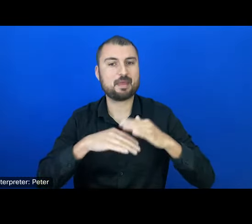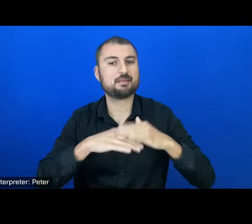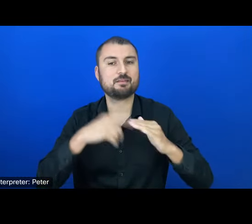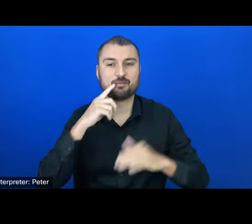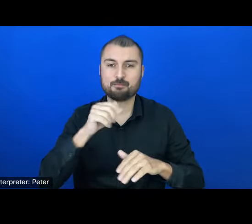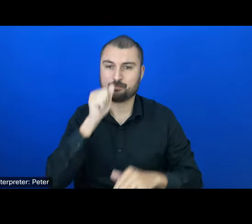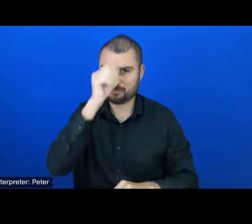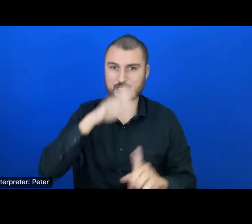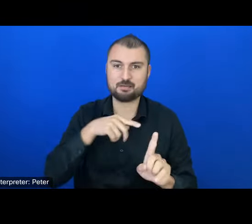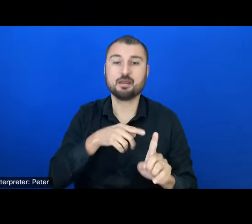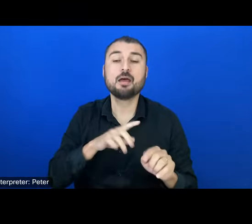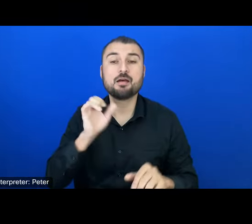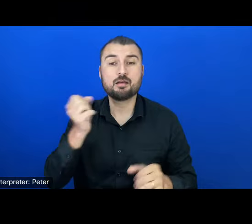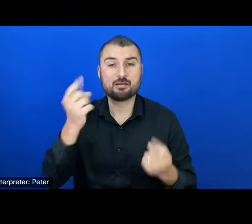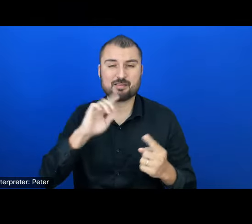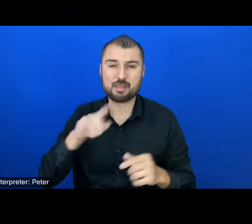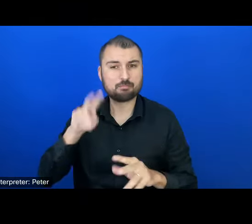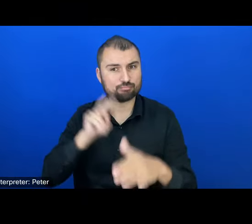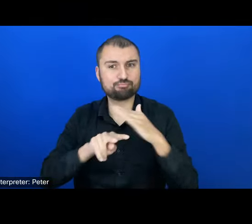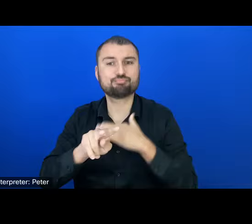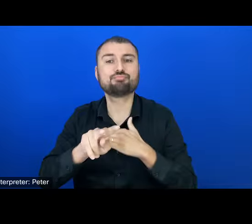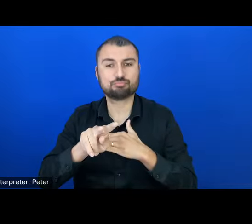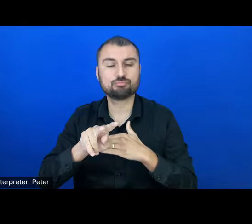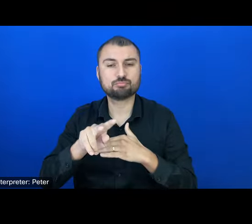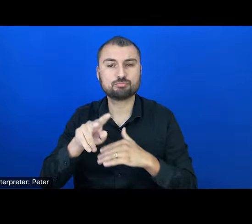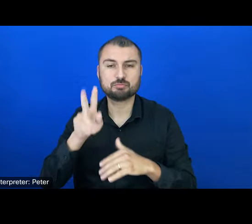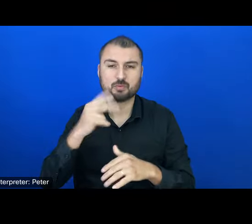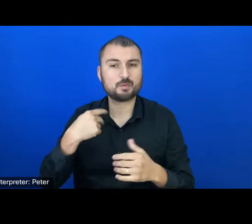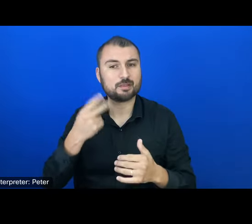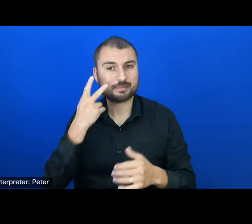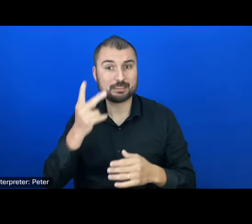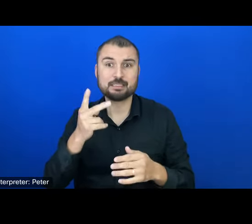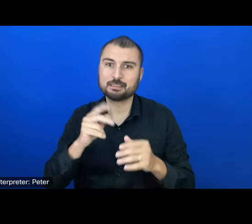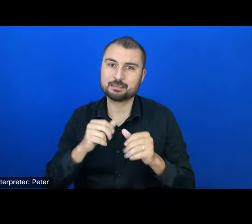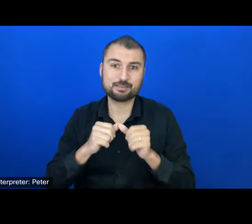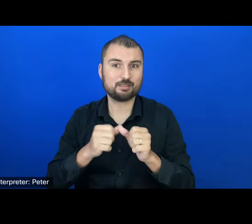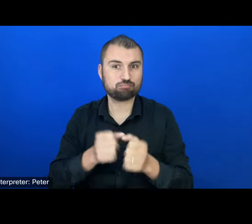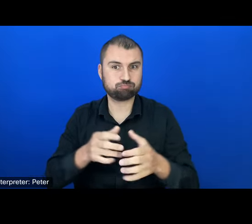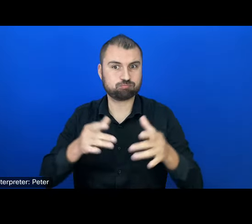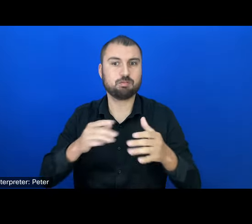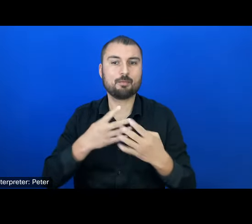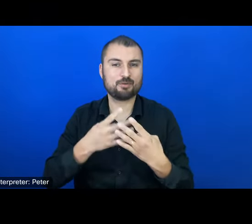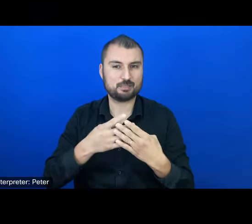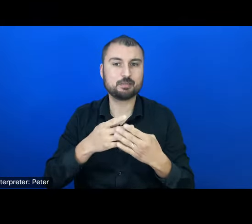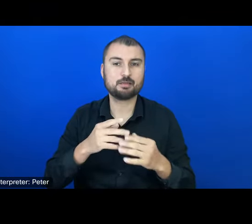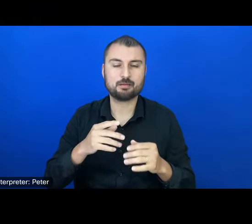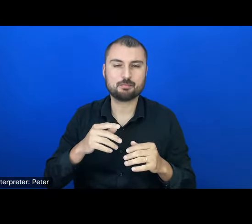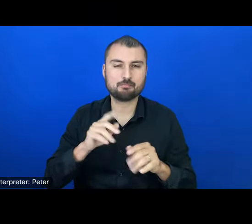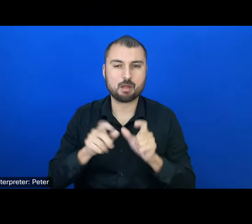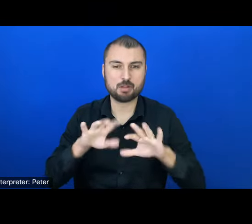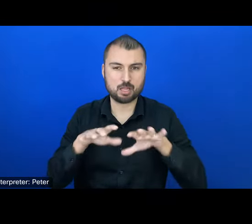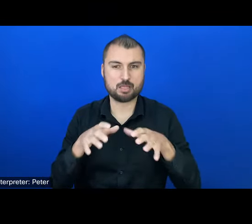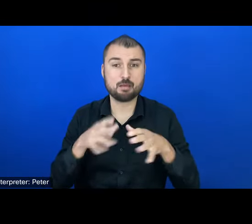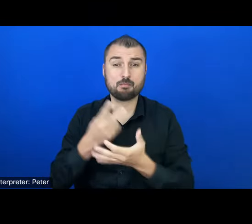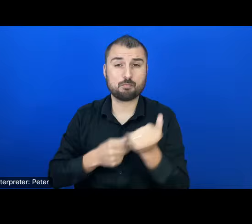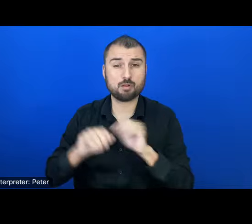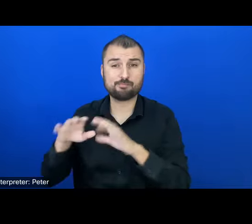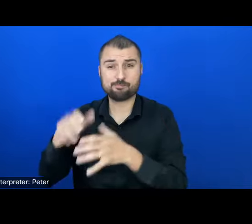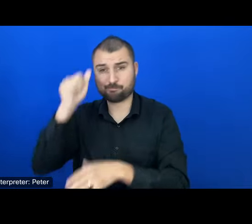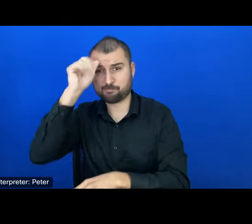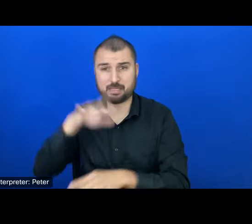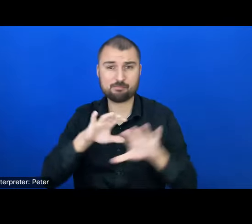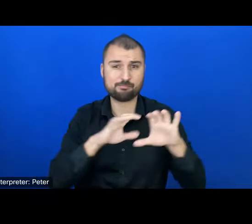Commission's projections project that we will see continued growth in the prison population, both male and female, through